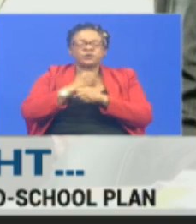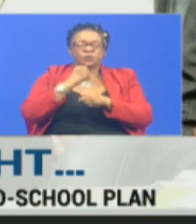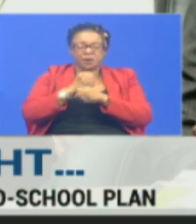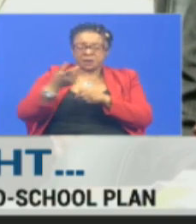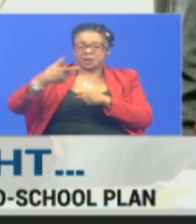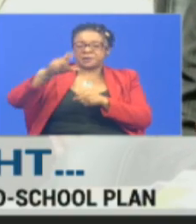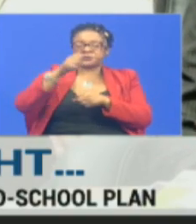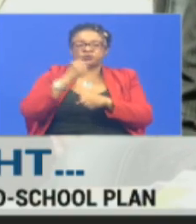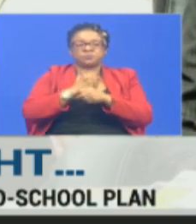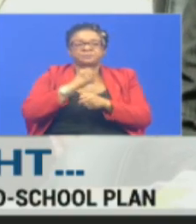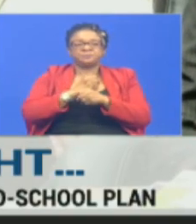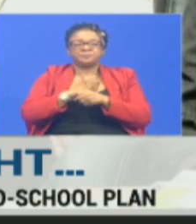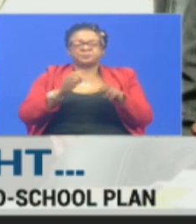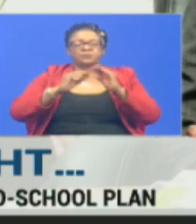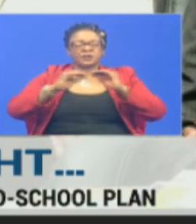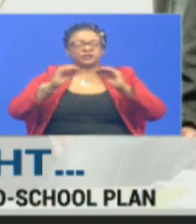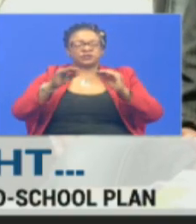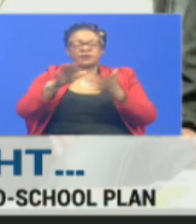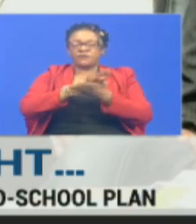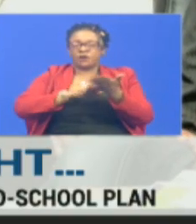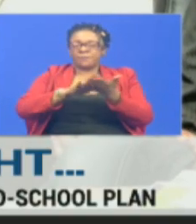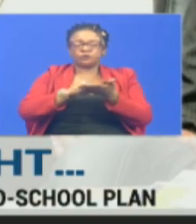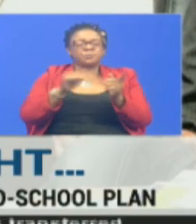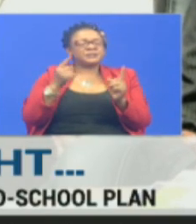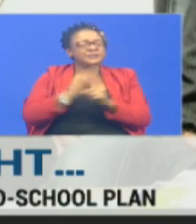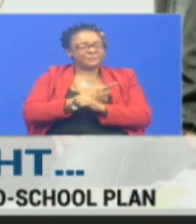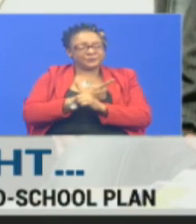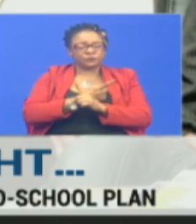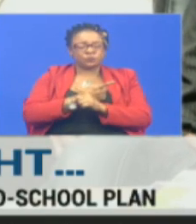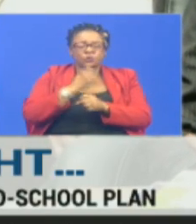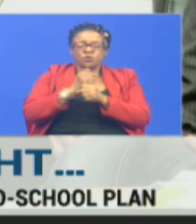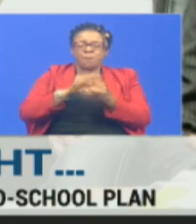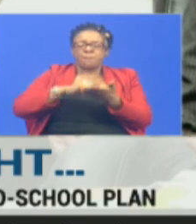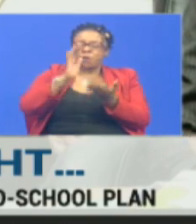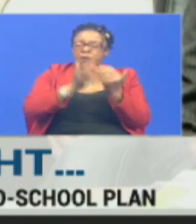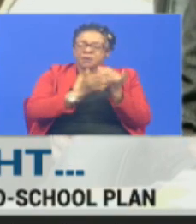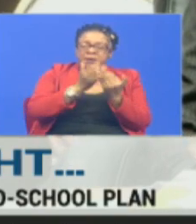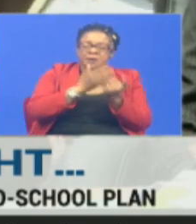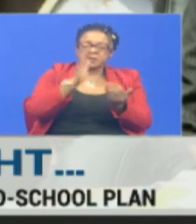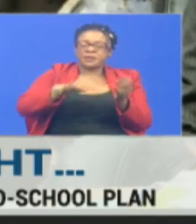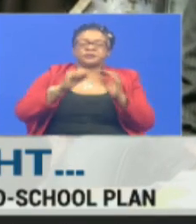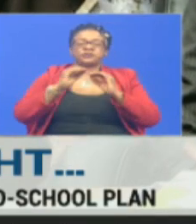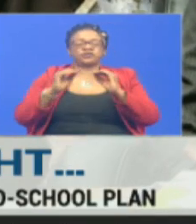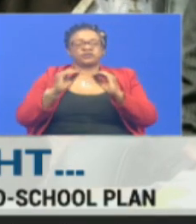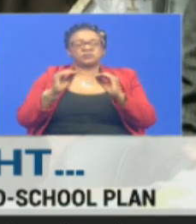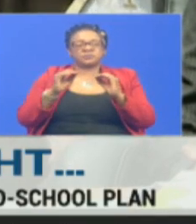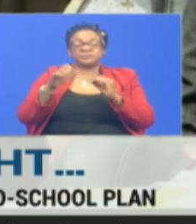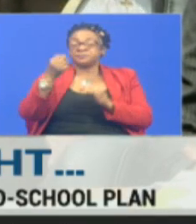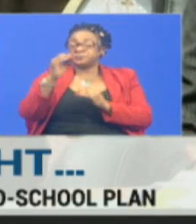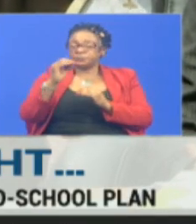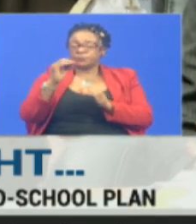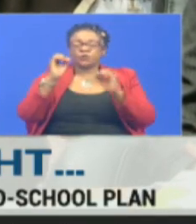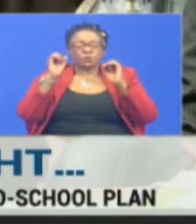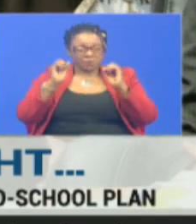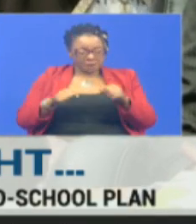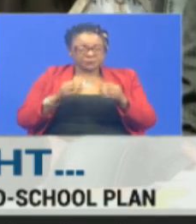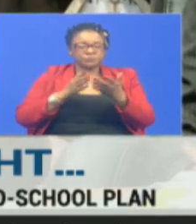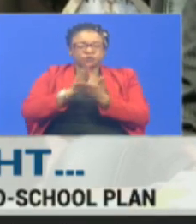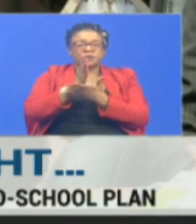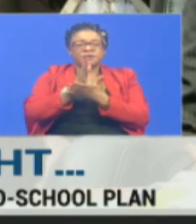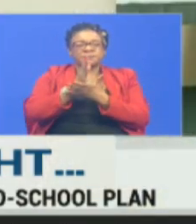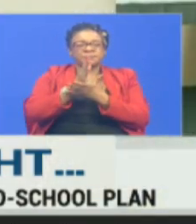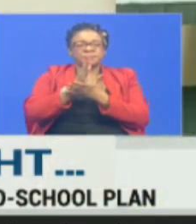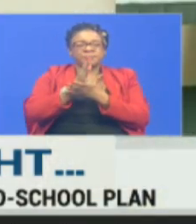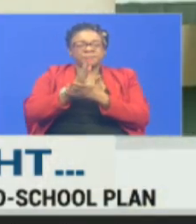The teaching environment will be different. We will be doing more caring than even teaching. So you can be very sure there is